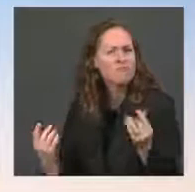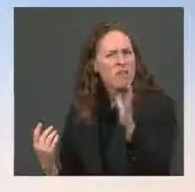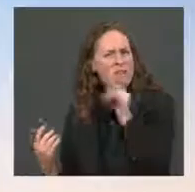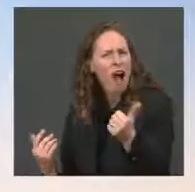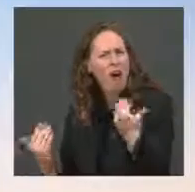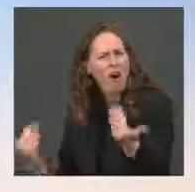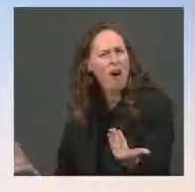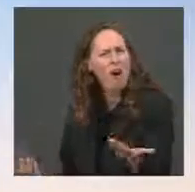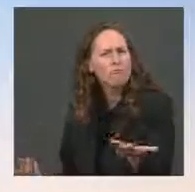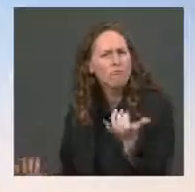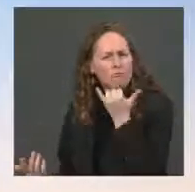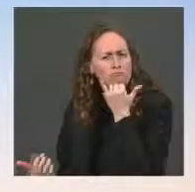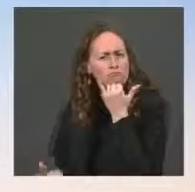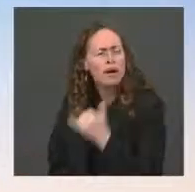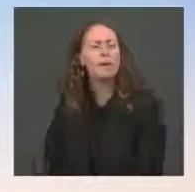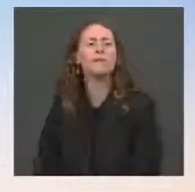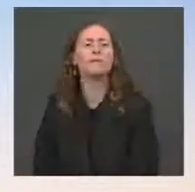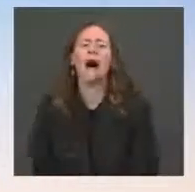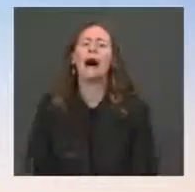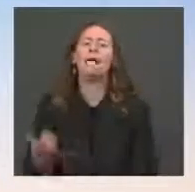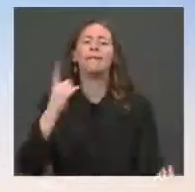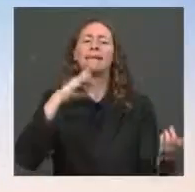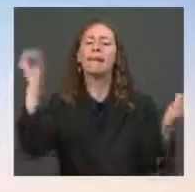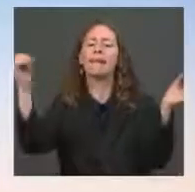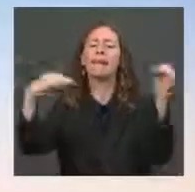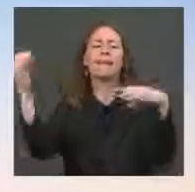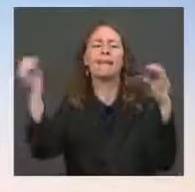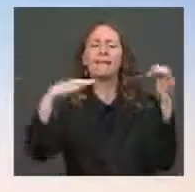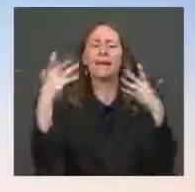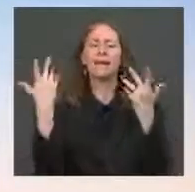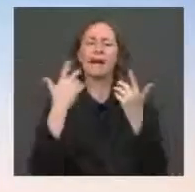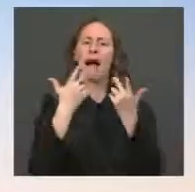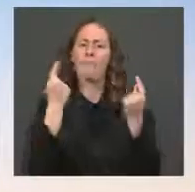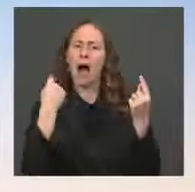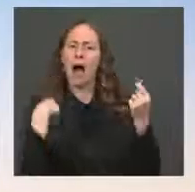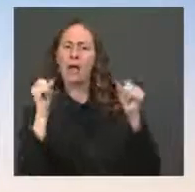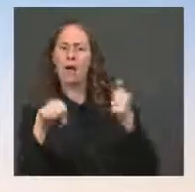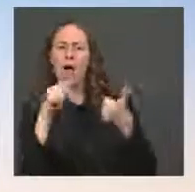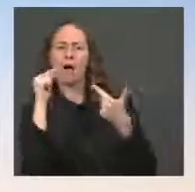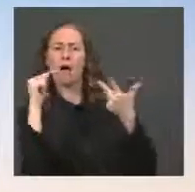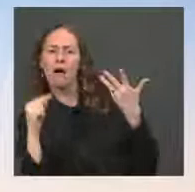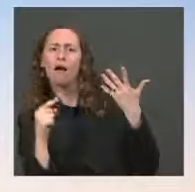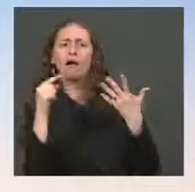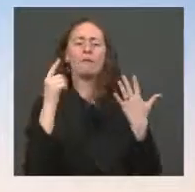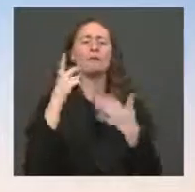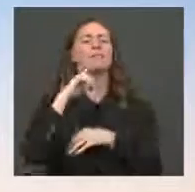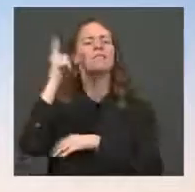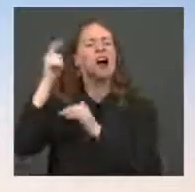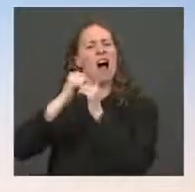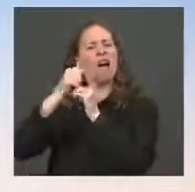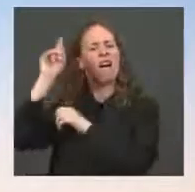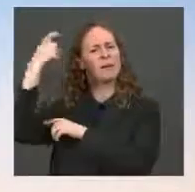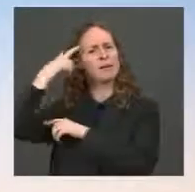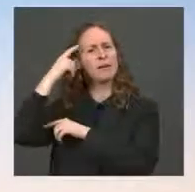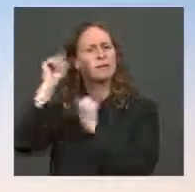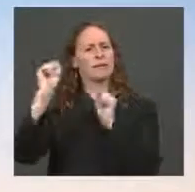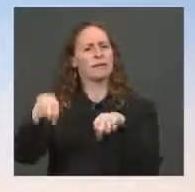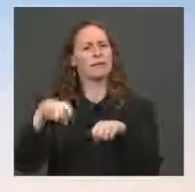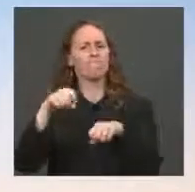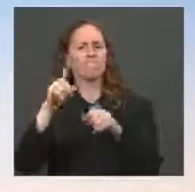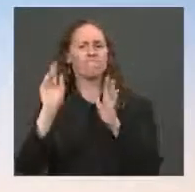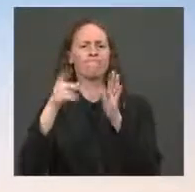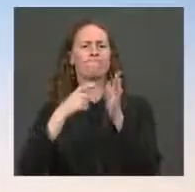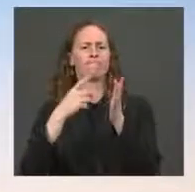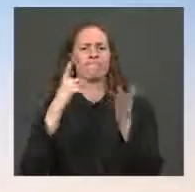range of discussions about additional steps that can be taken by the federal government to protect us all